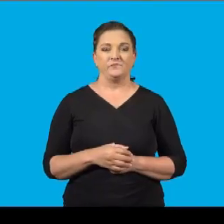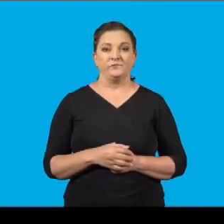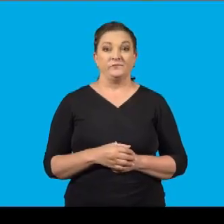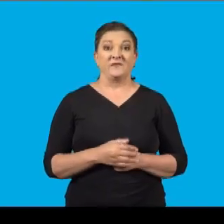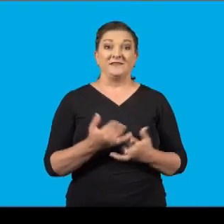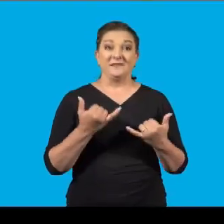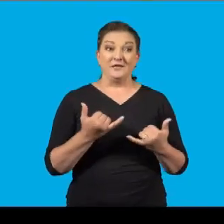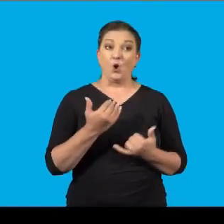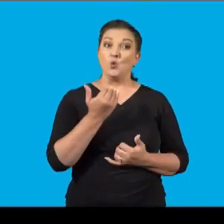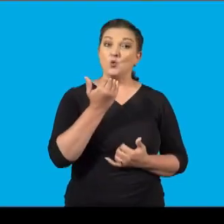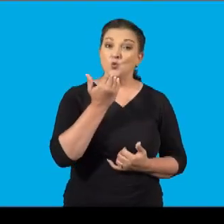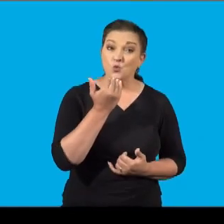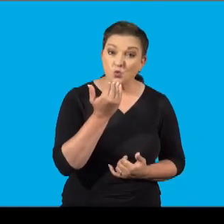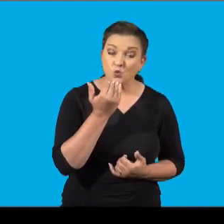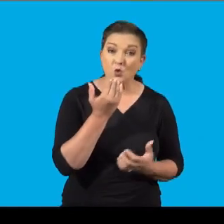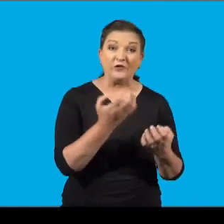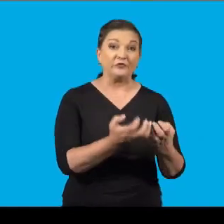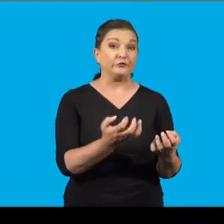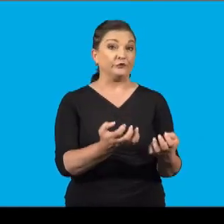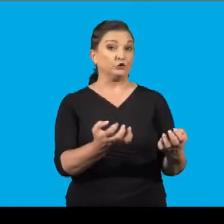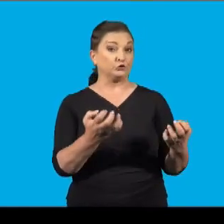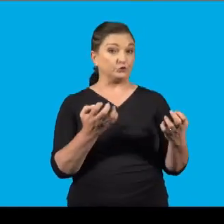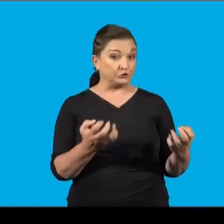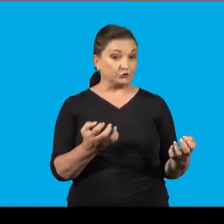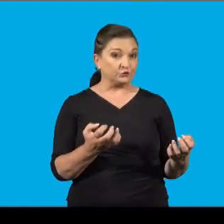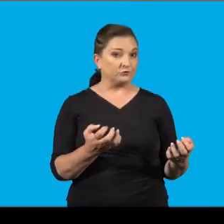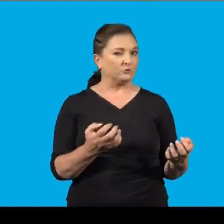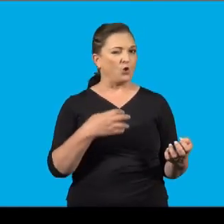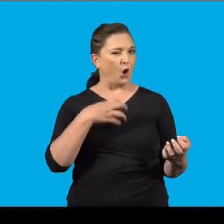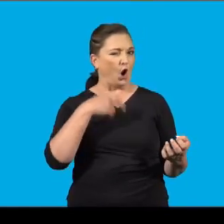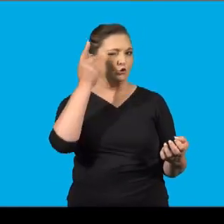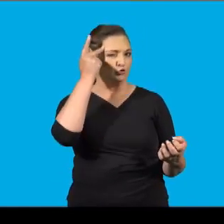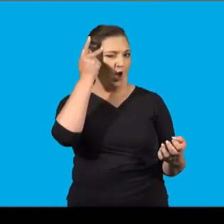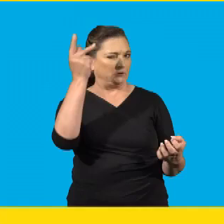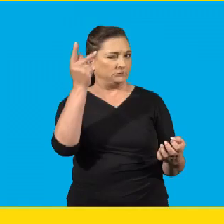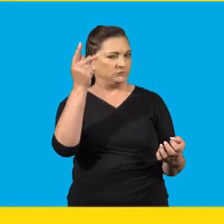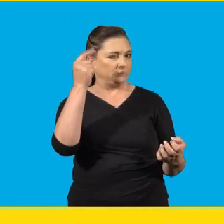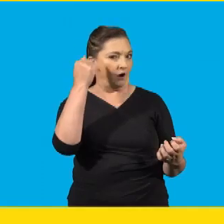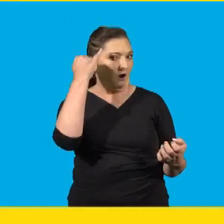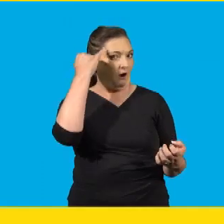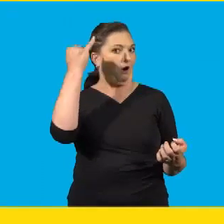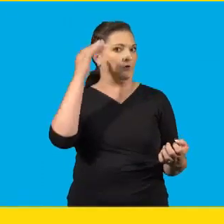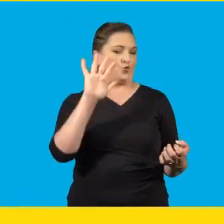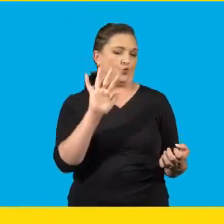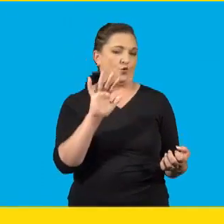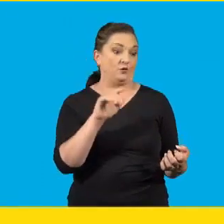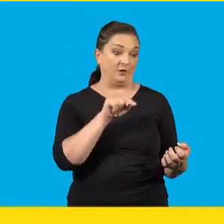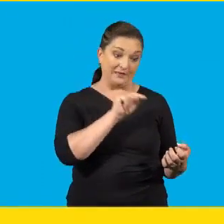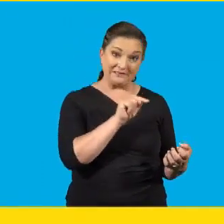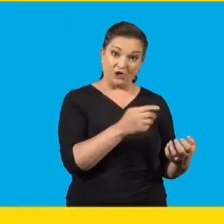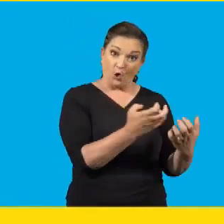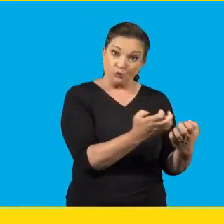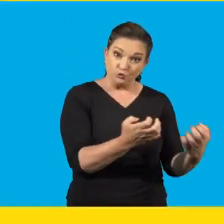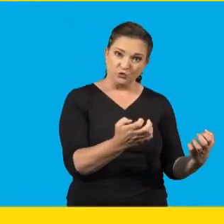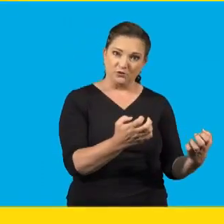who, according to the source. So again, remember I said no own knowledge, so please make sure that it is according to the